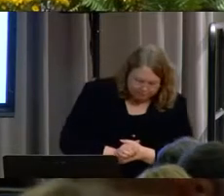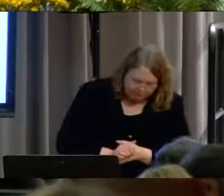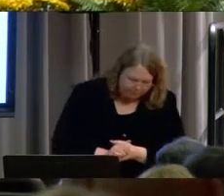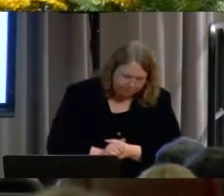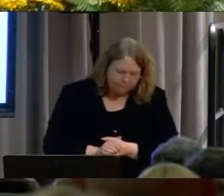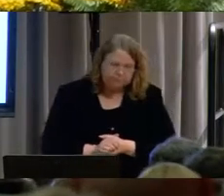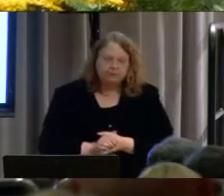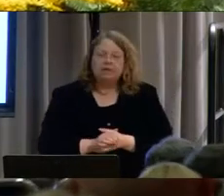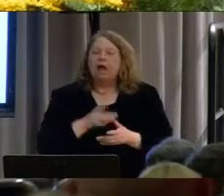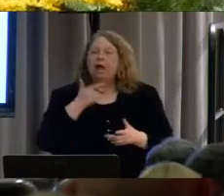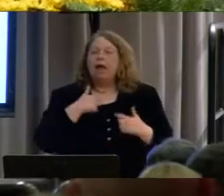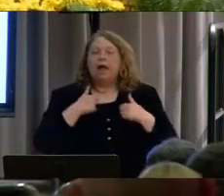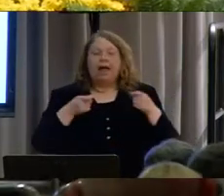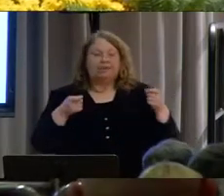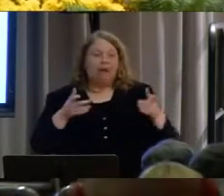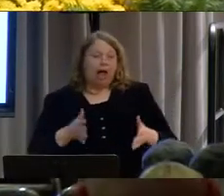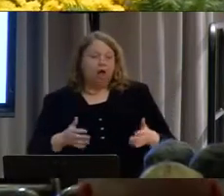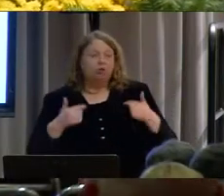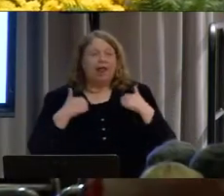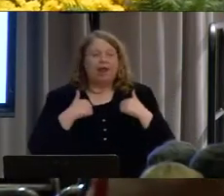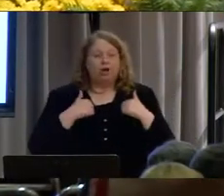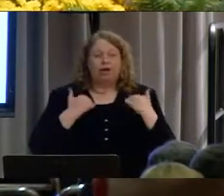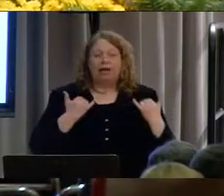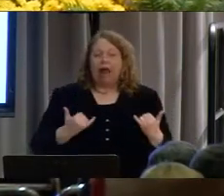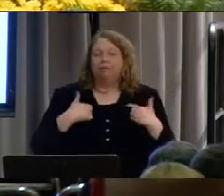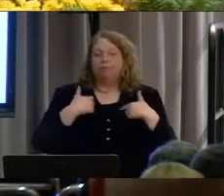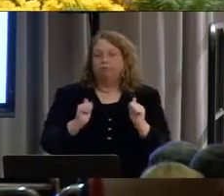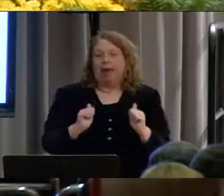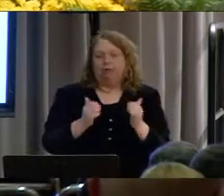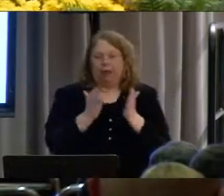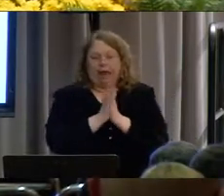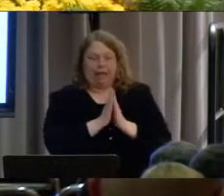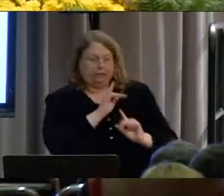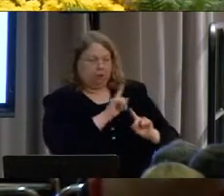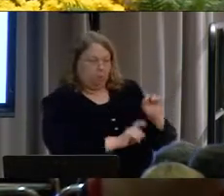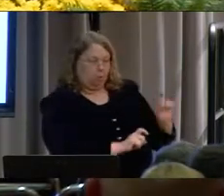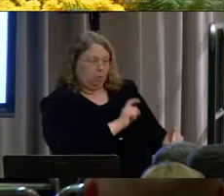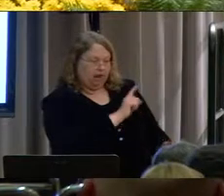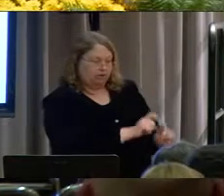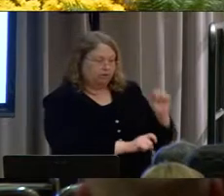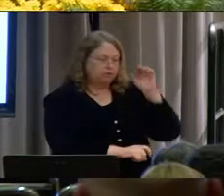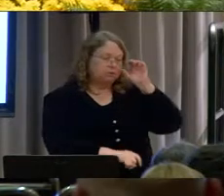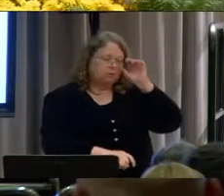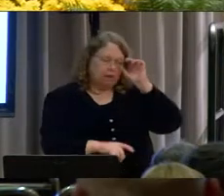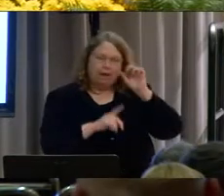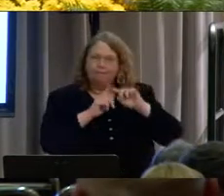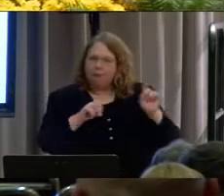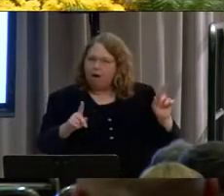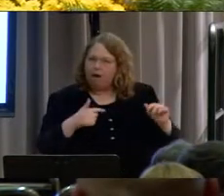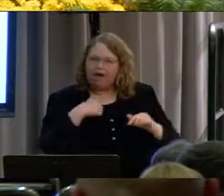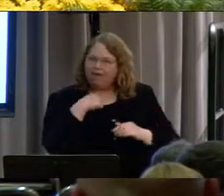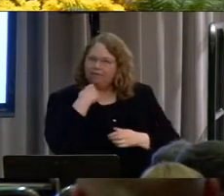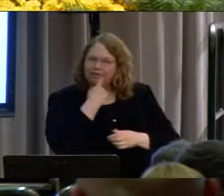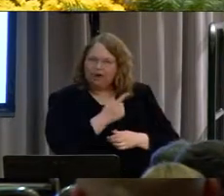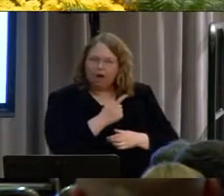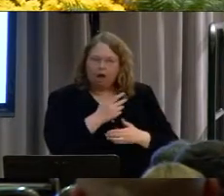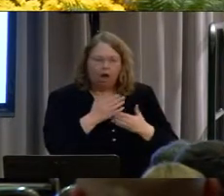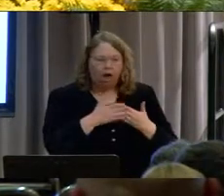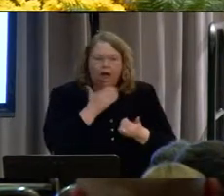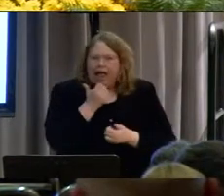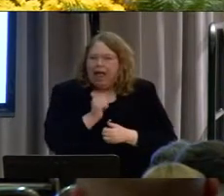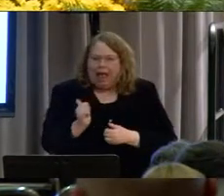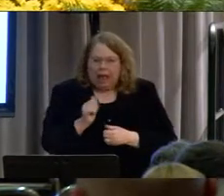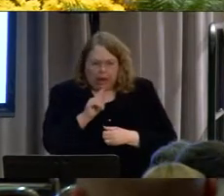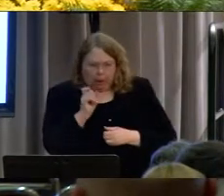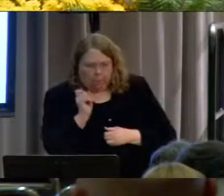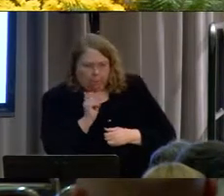So as moderator, I'm positioned to try to ask you questions, but I have to tell you that almost any question I